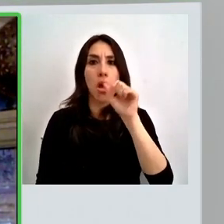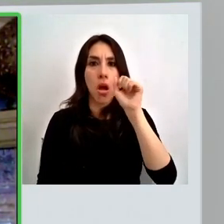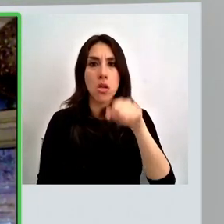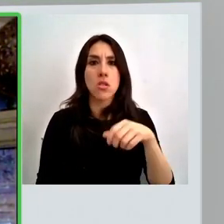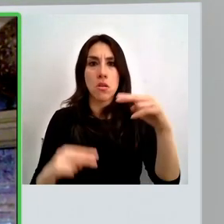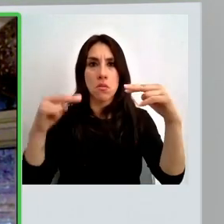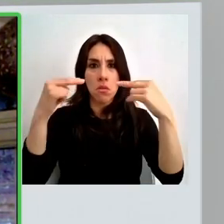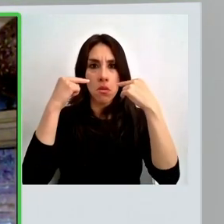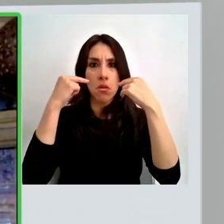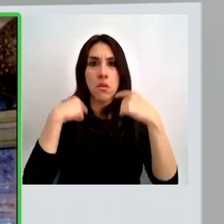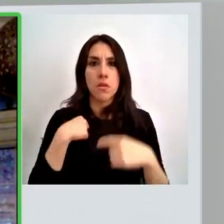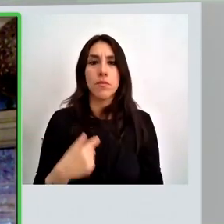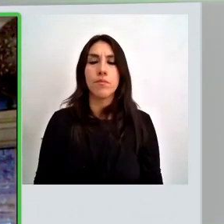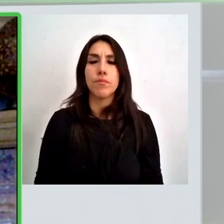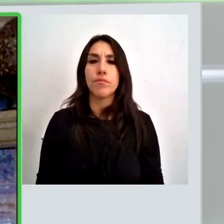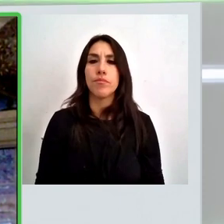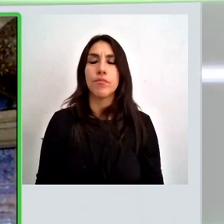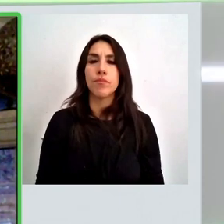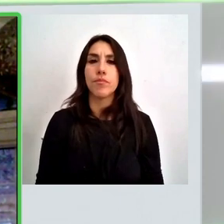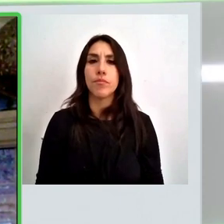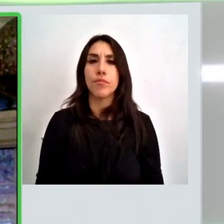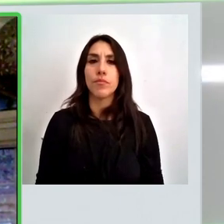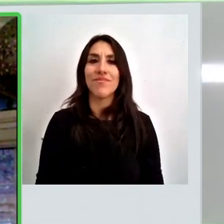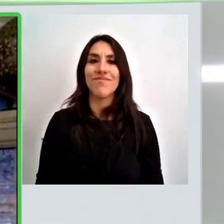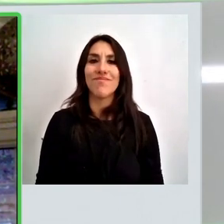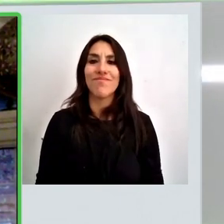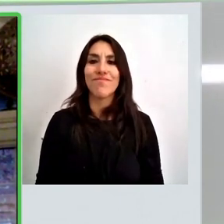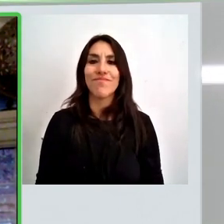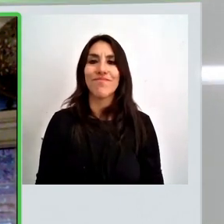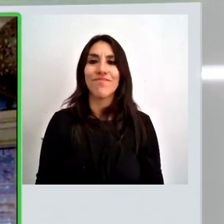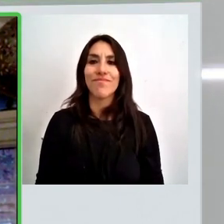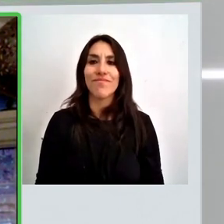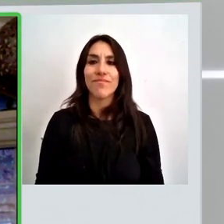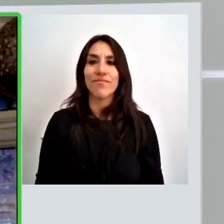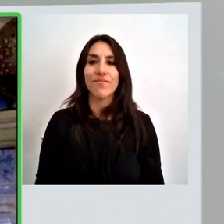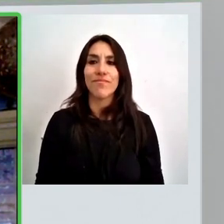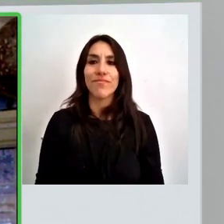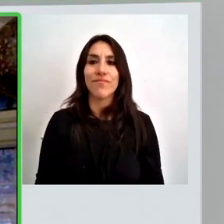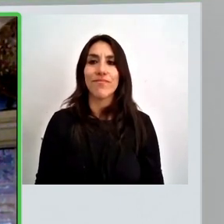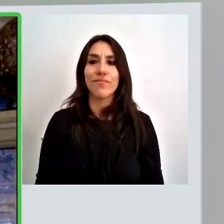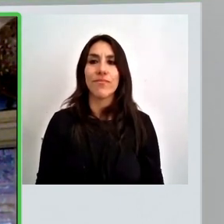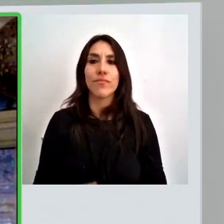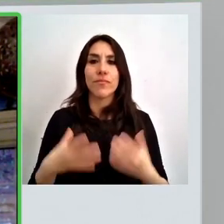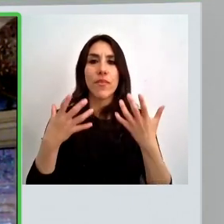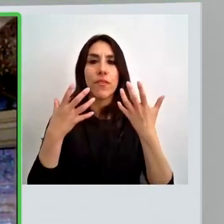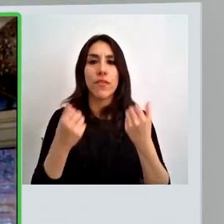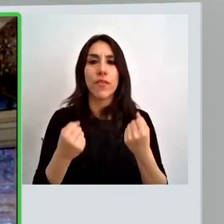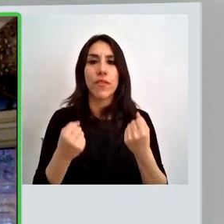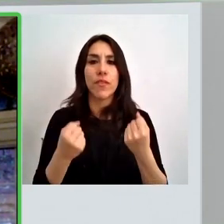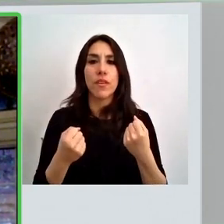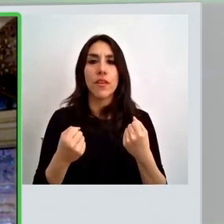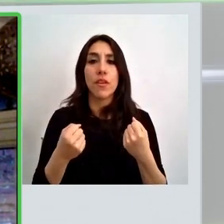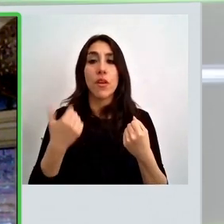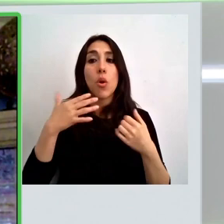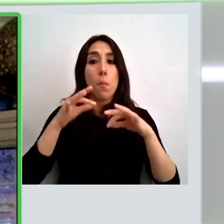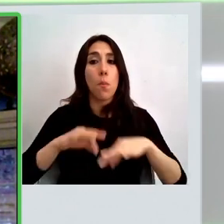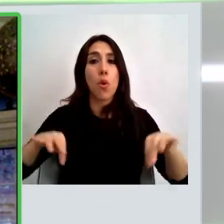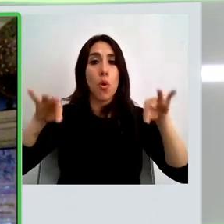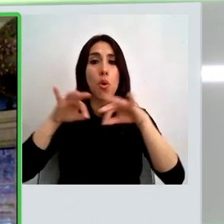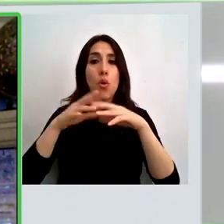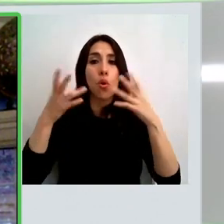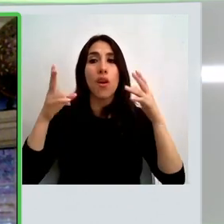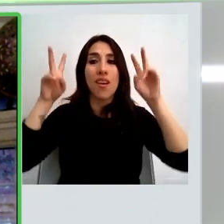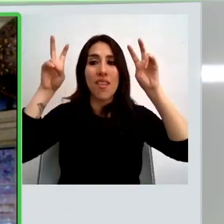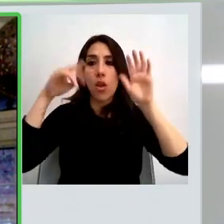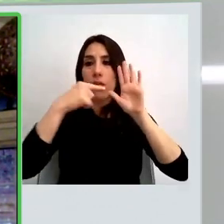So there is a huge role for legislation in countries around the world. So